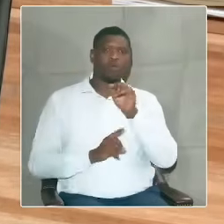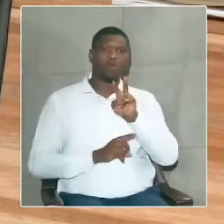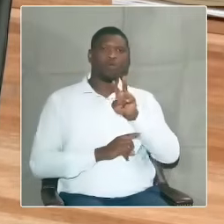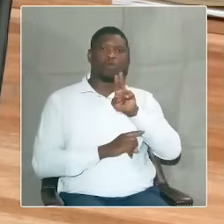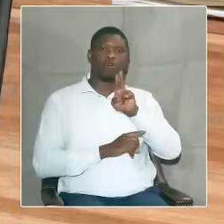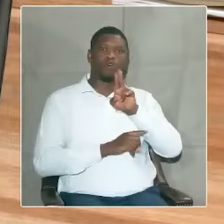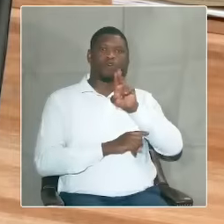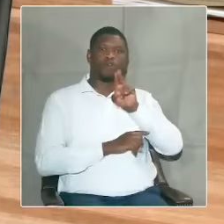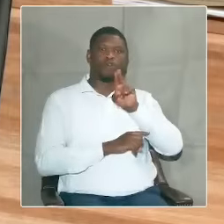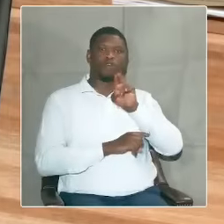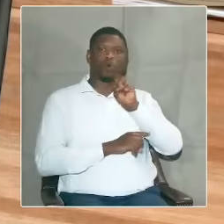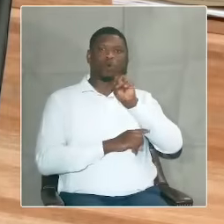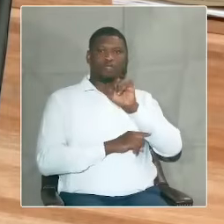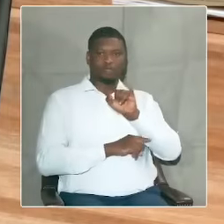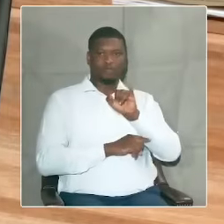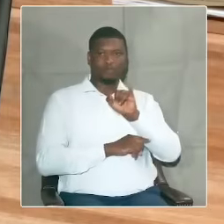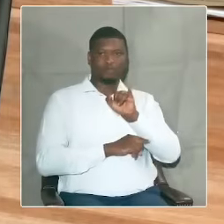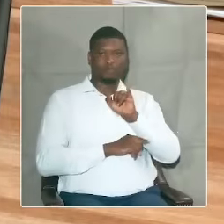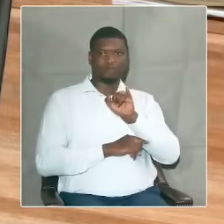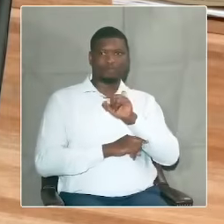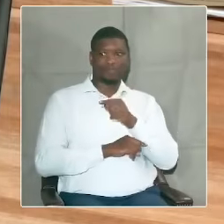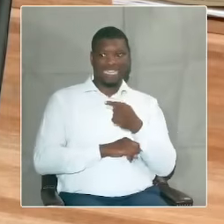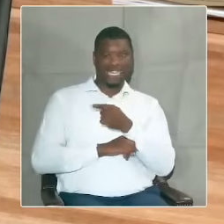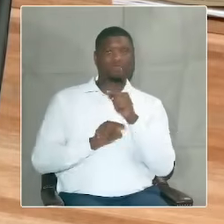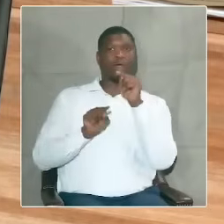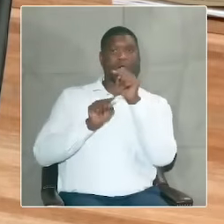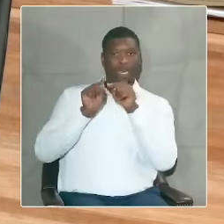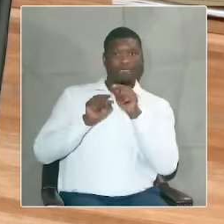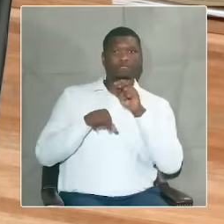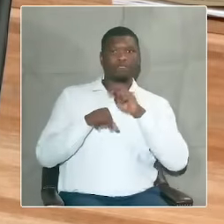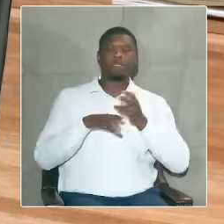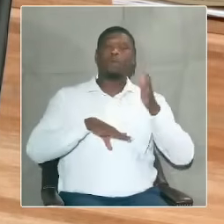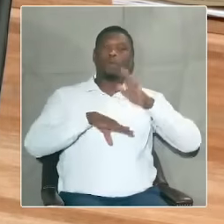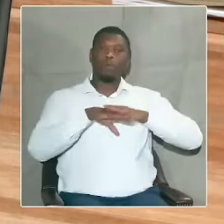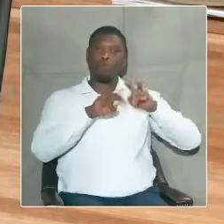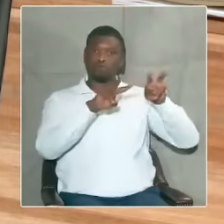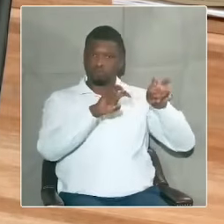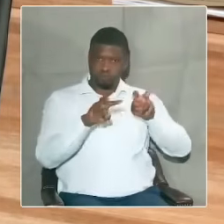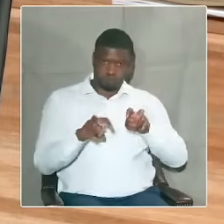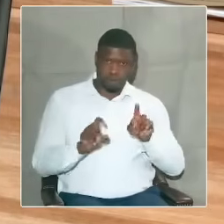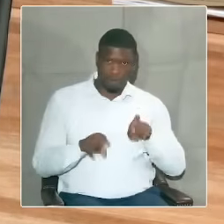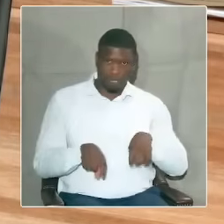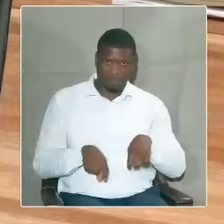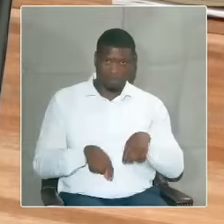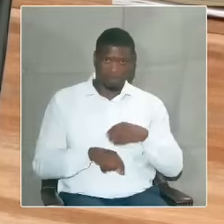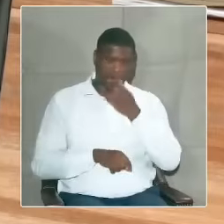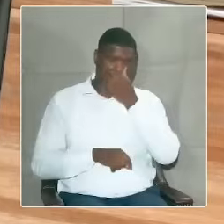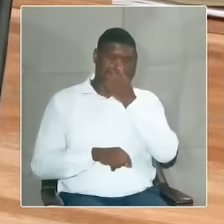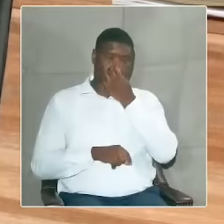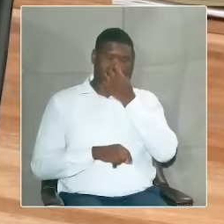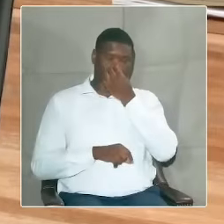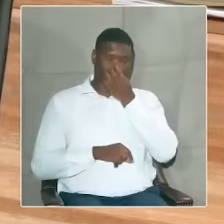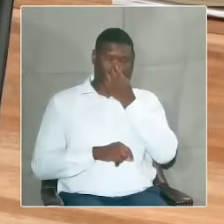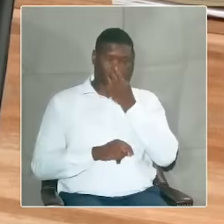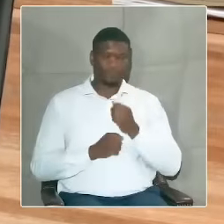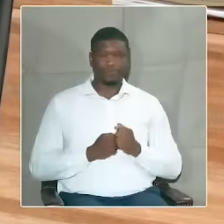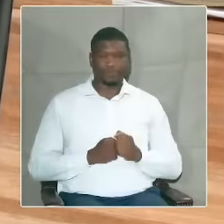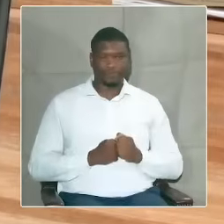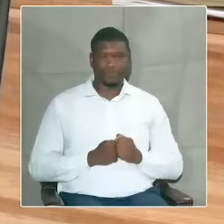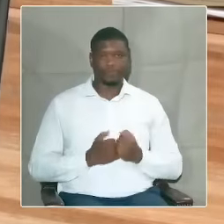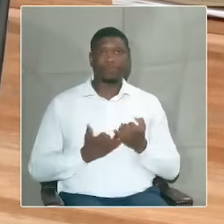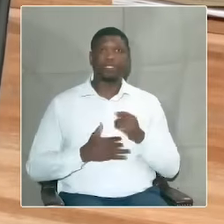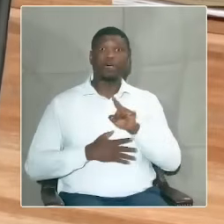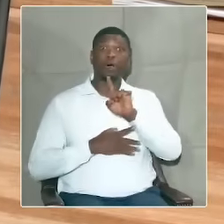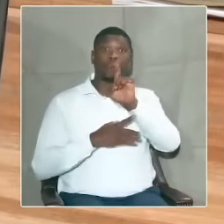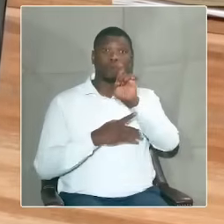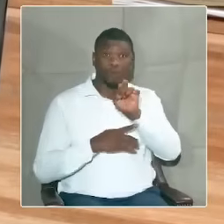Matlala. These allegations require further criminal investigation. Now, the